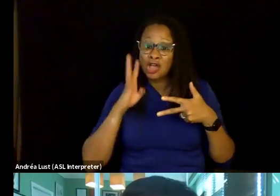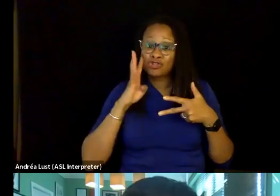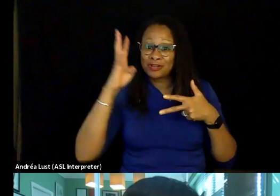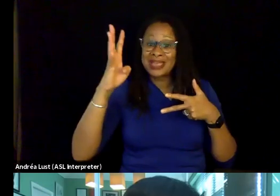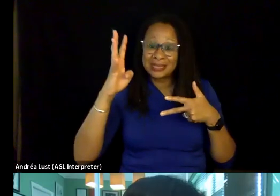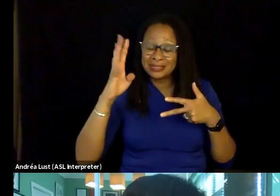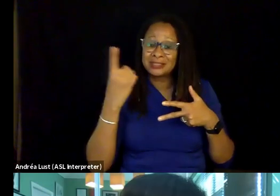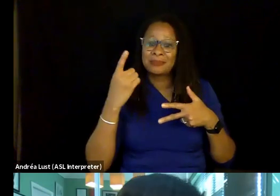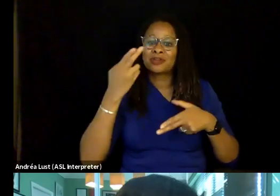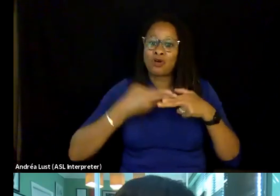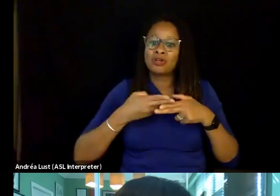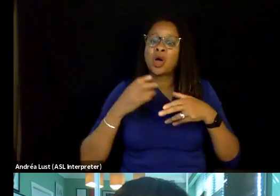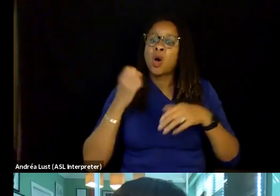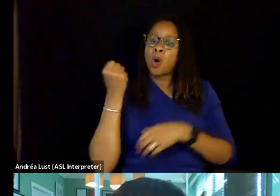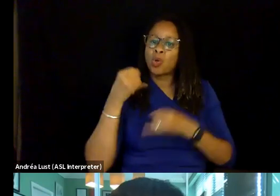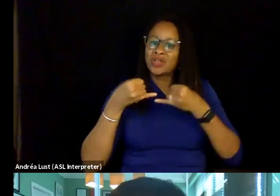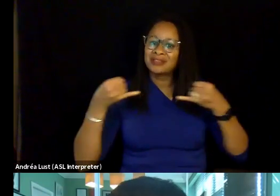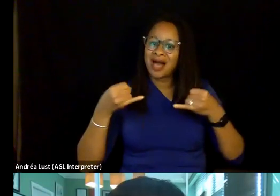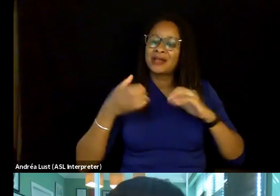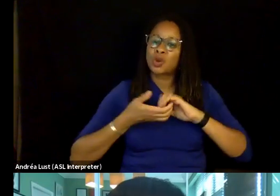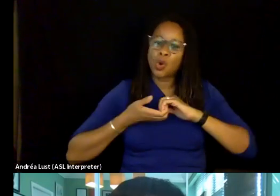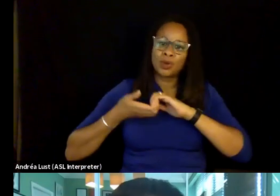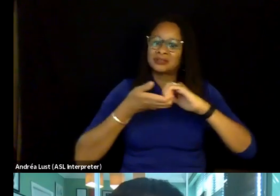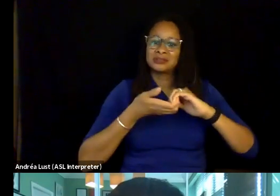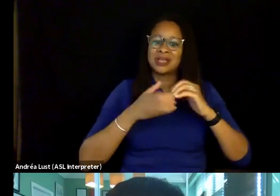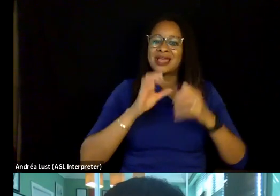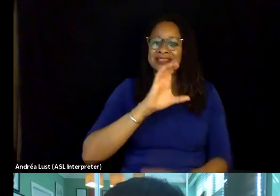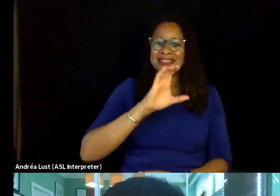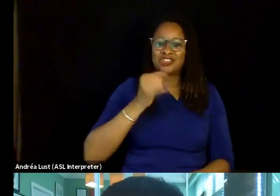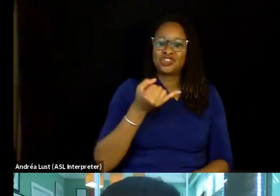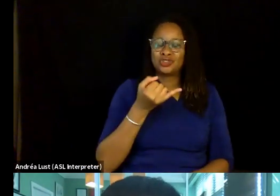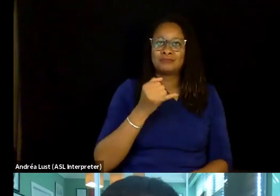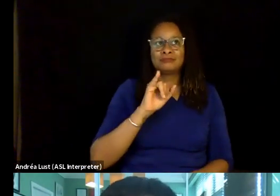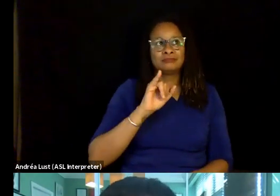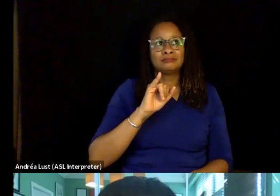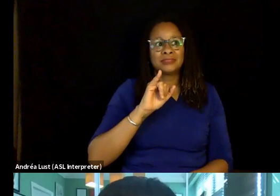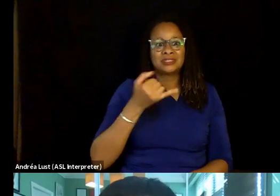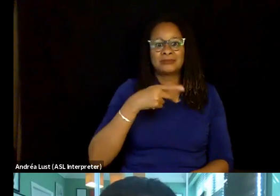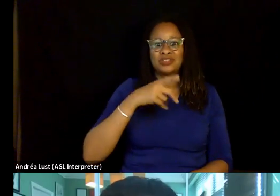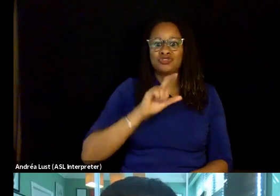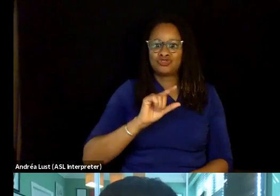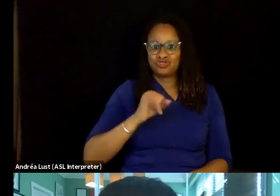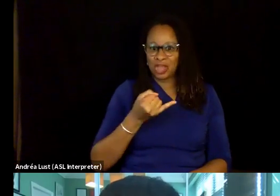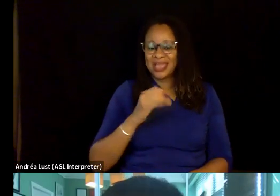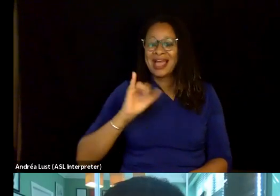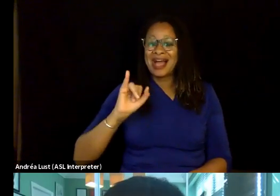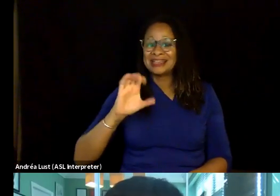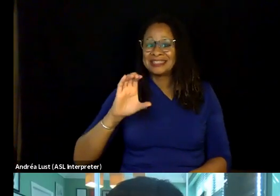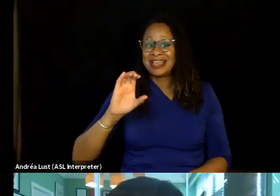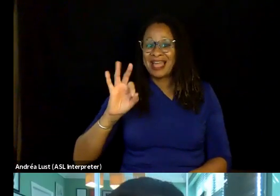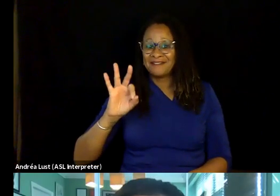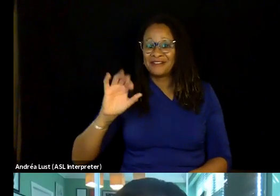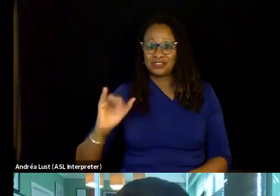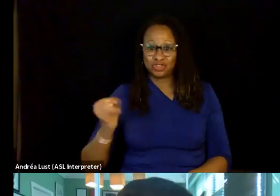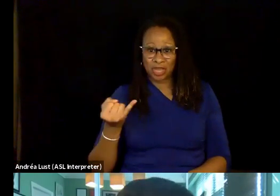Hold the Line Coalition for us. It's CPJ, the Committee to Protect Journalists, ICFJ, the International Center for